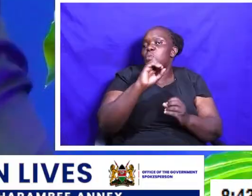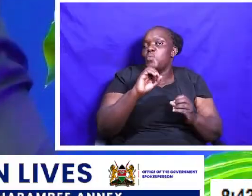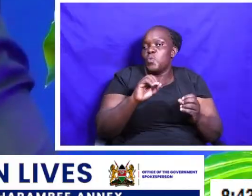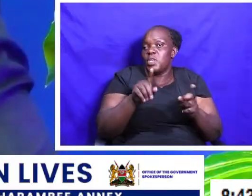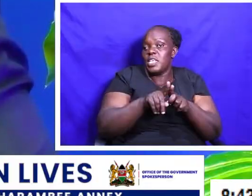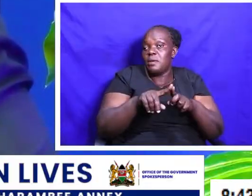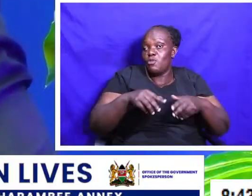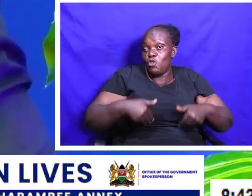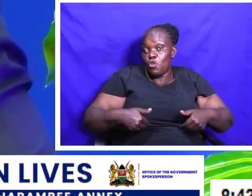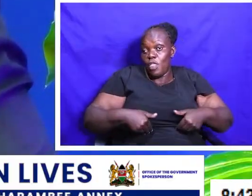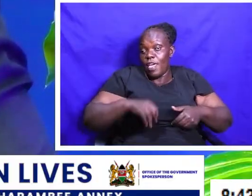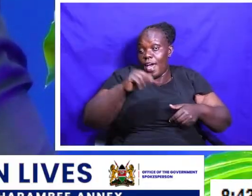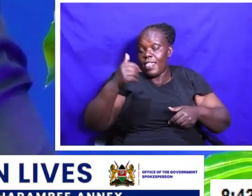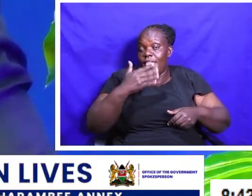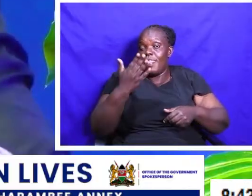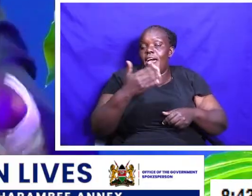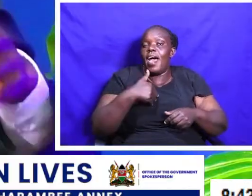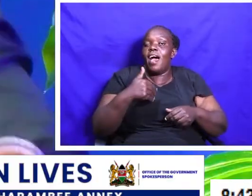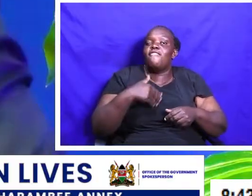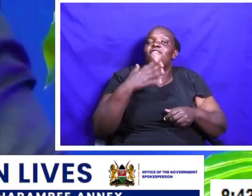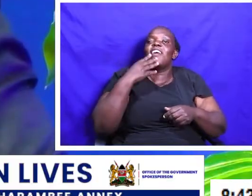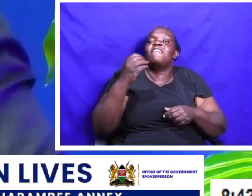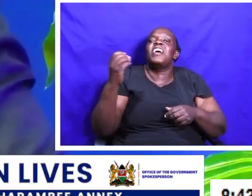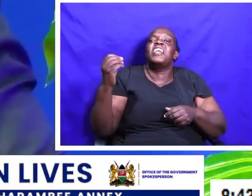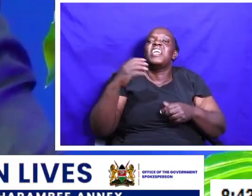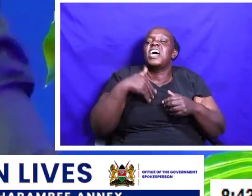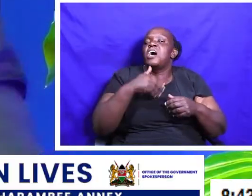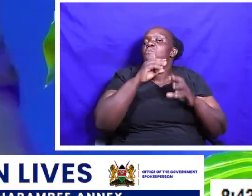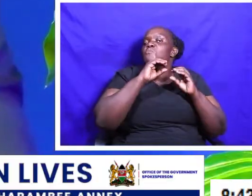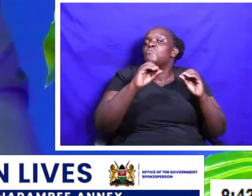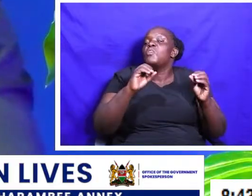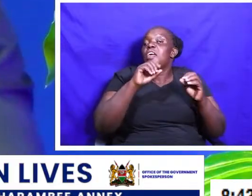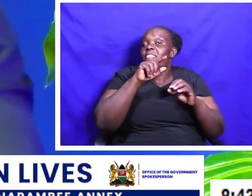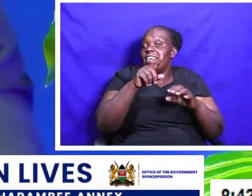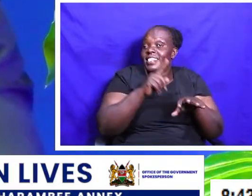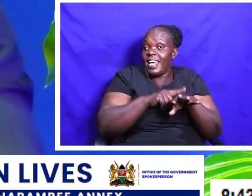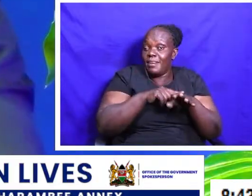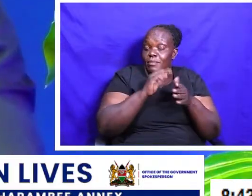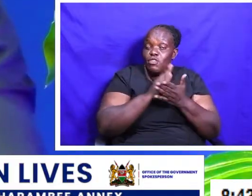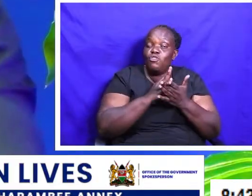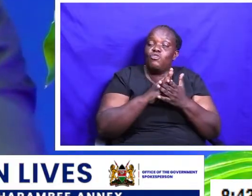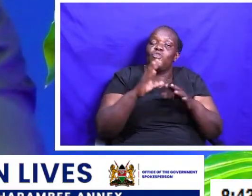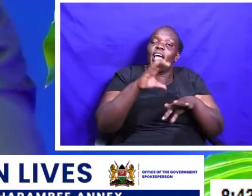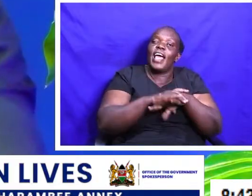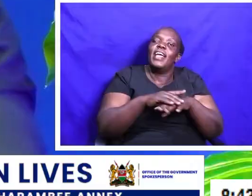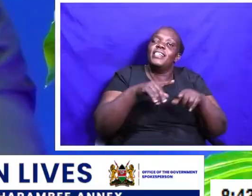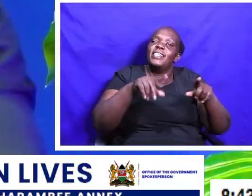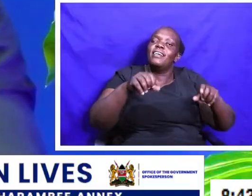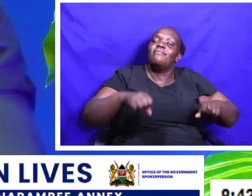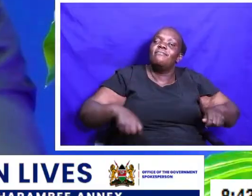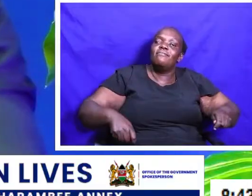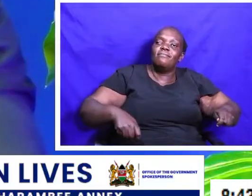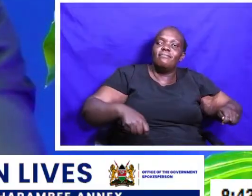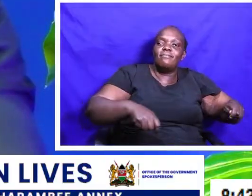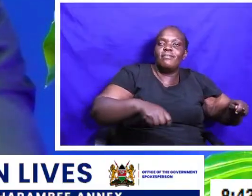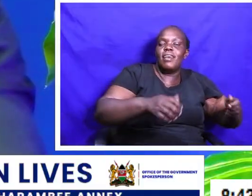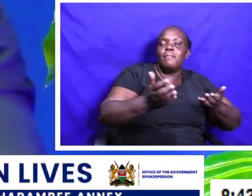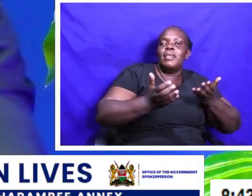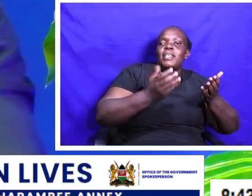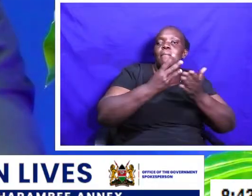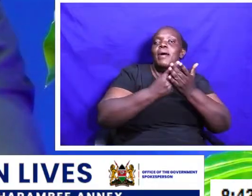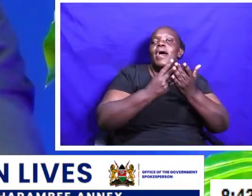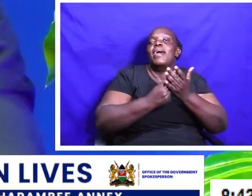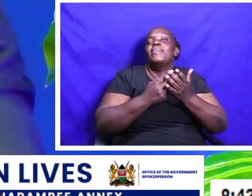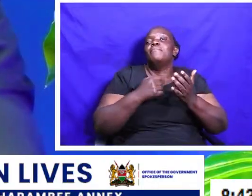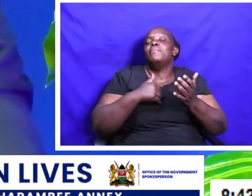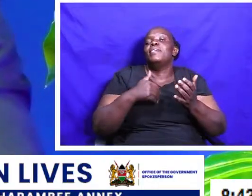Hatukuwa na pesa kama mavijana, hata hatukuwa na 500. Na hiyo wakati, so ulikuwa unajipata tuko na wheelbarrow na